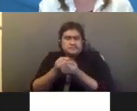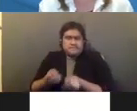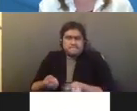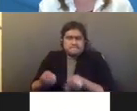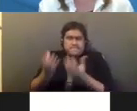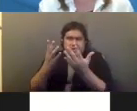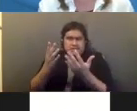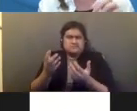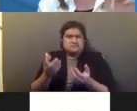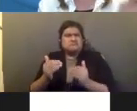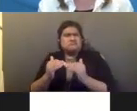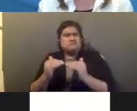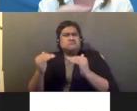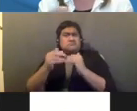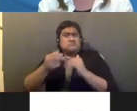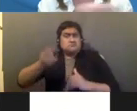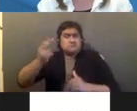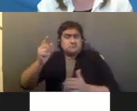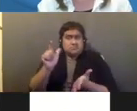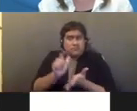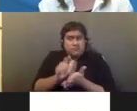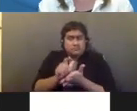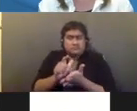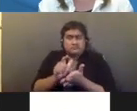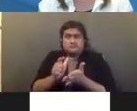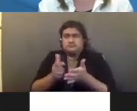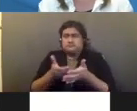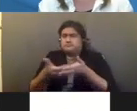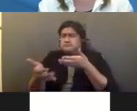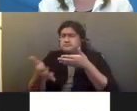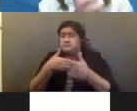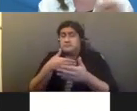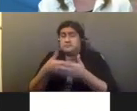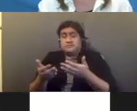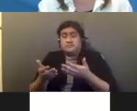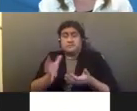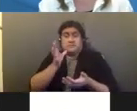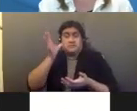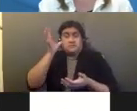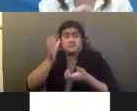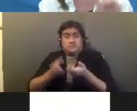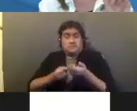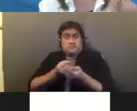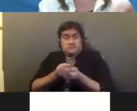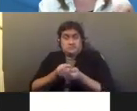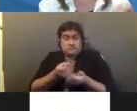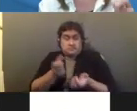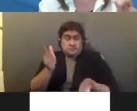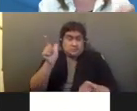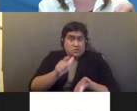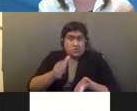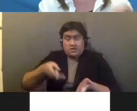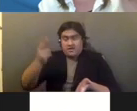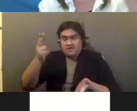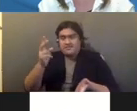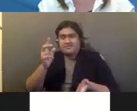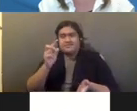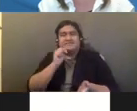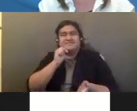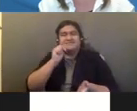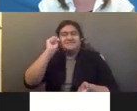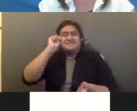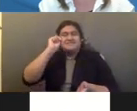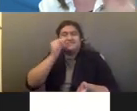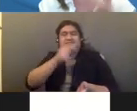finding was, regardless of how accepting the parents were, the adolescents consistently felt that they were